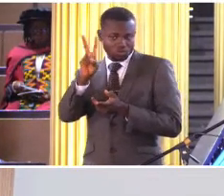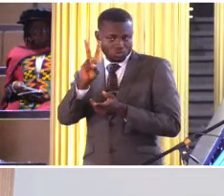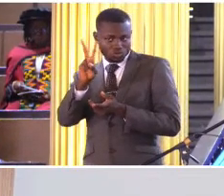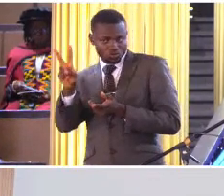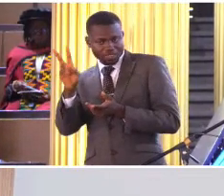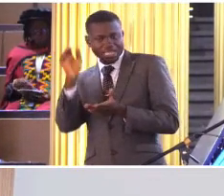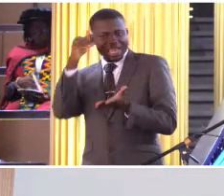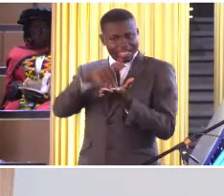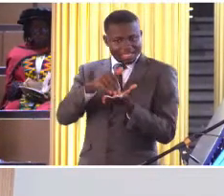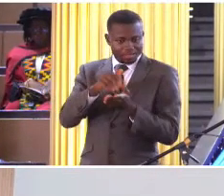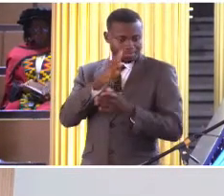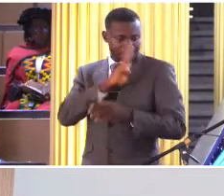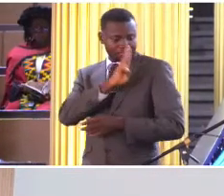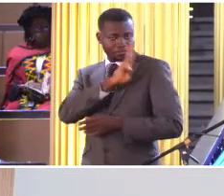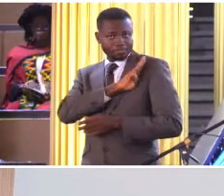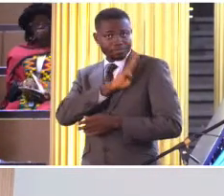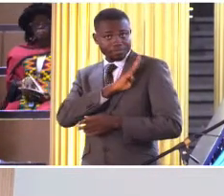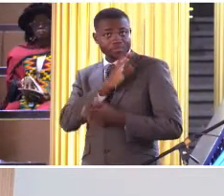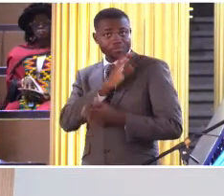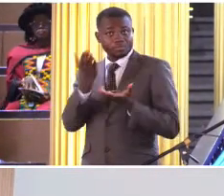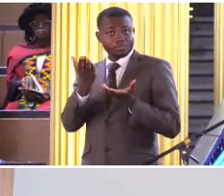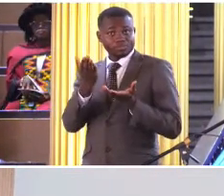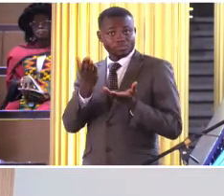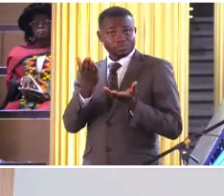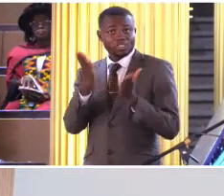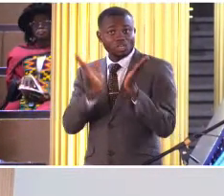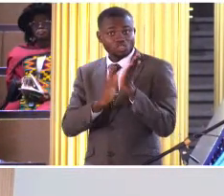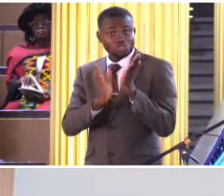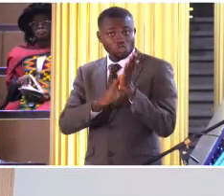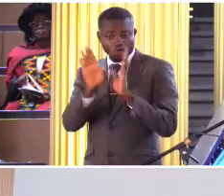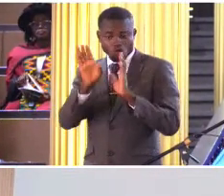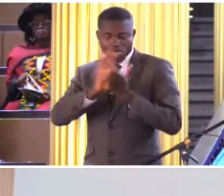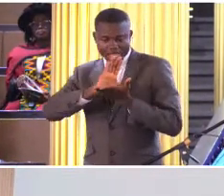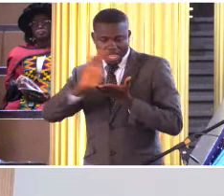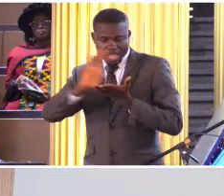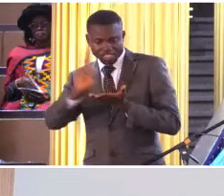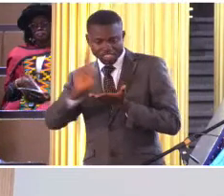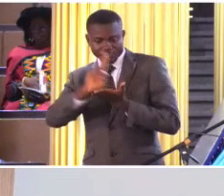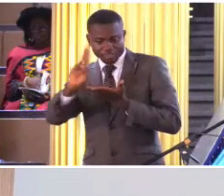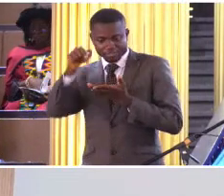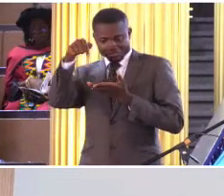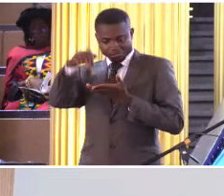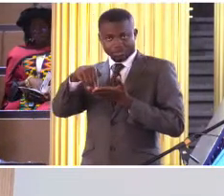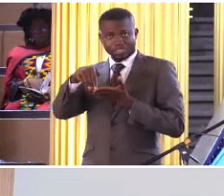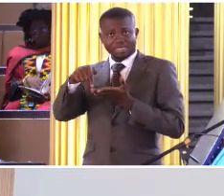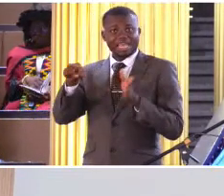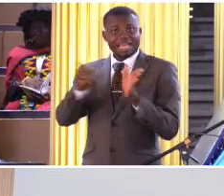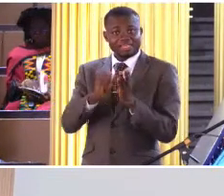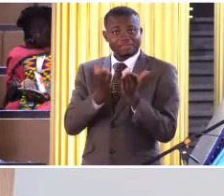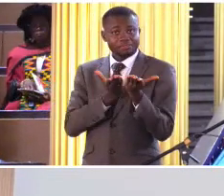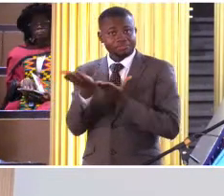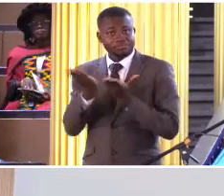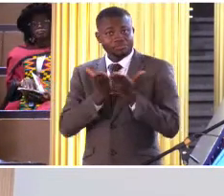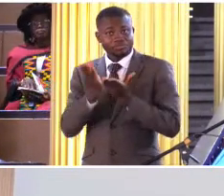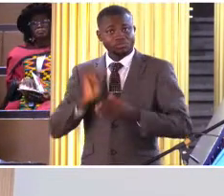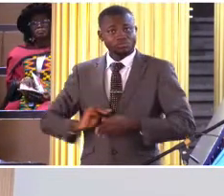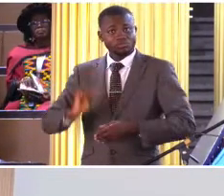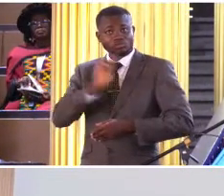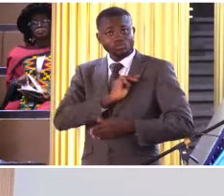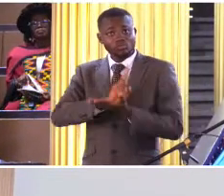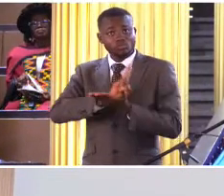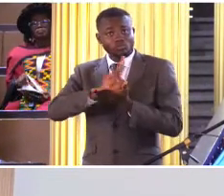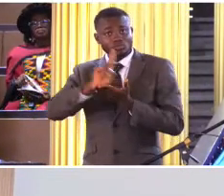actively involved in examination matters at the school, college, and university levels, serving as a member of the University